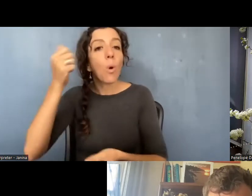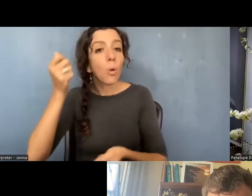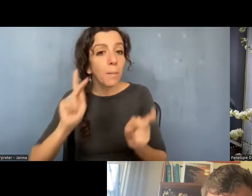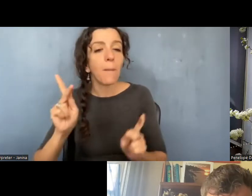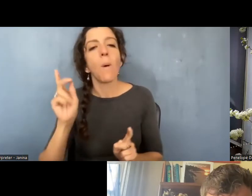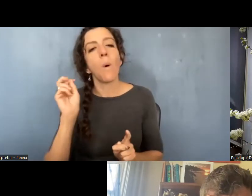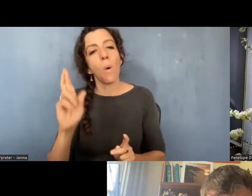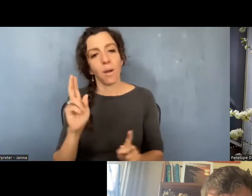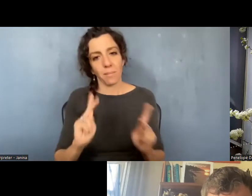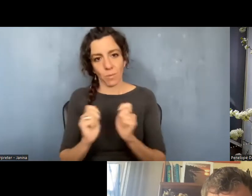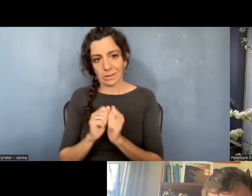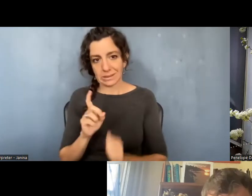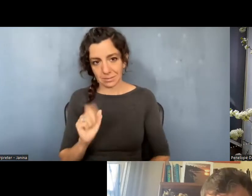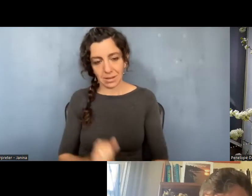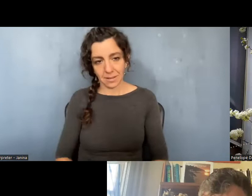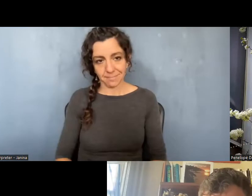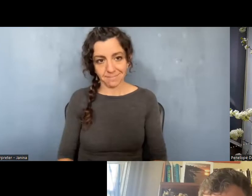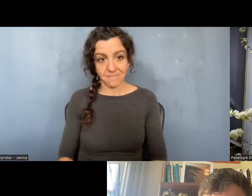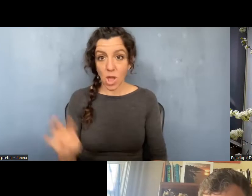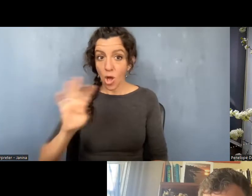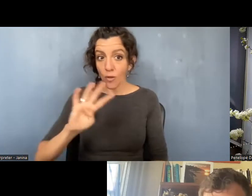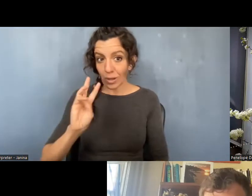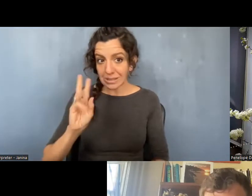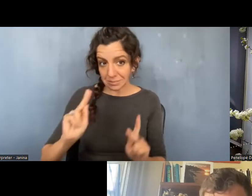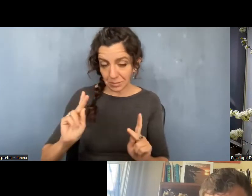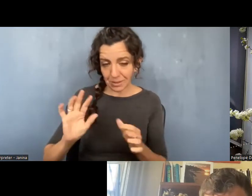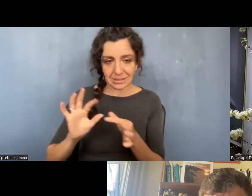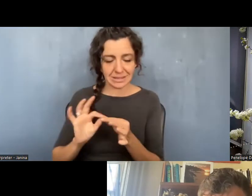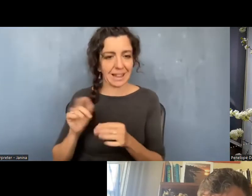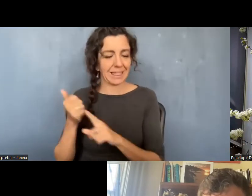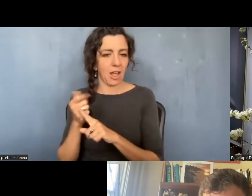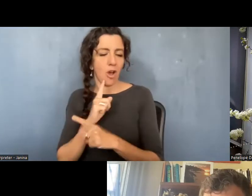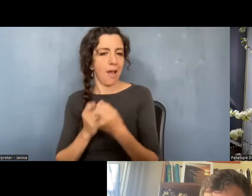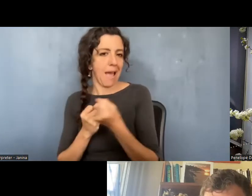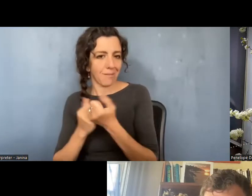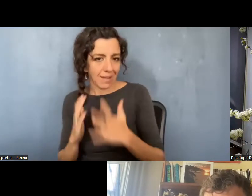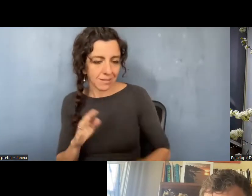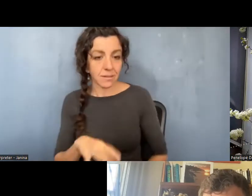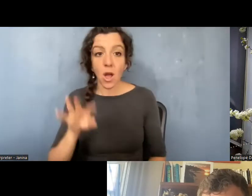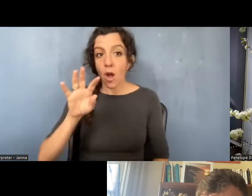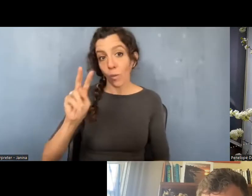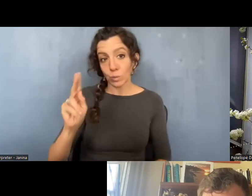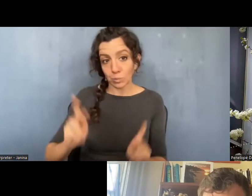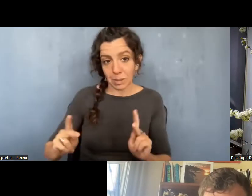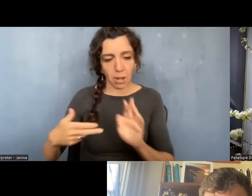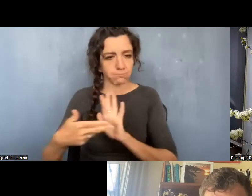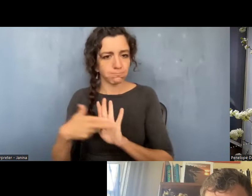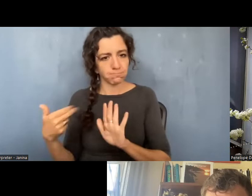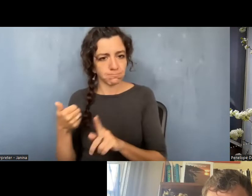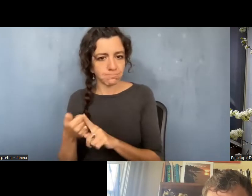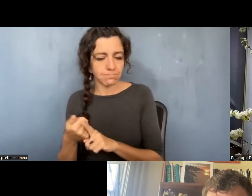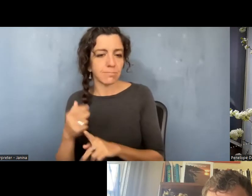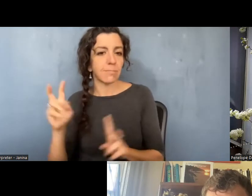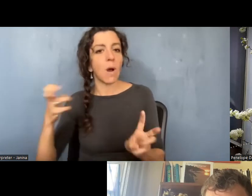disabilities. 46 people said they were an advocate. 42 people identified as an